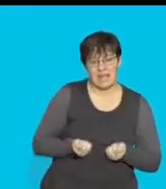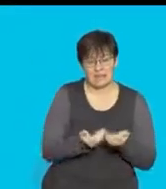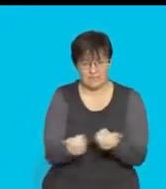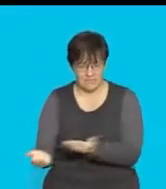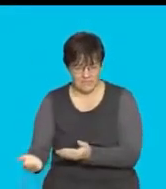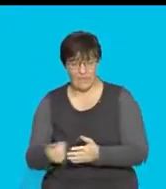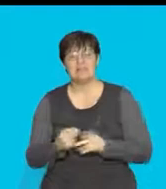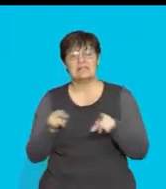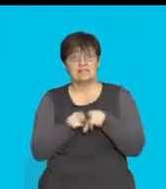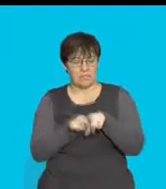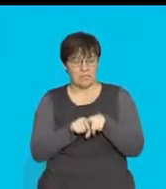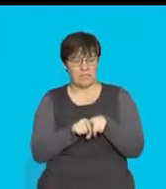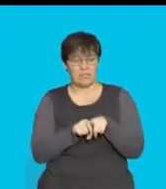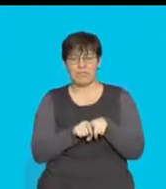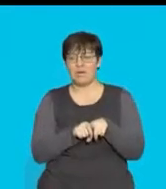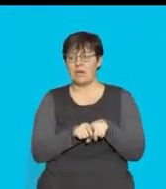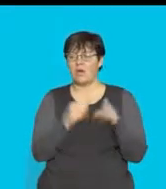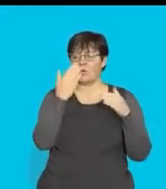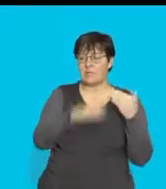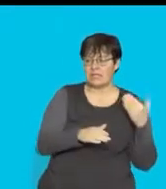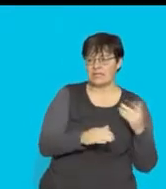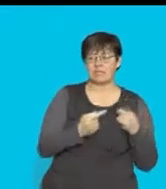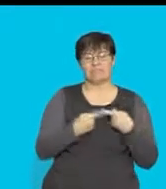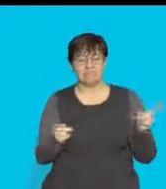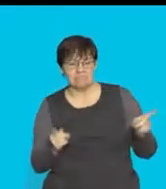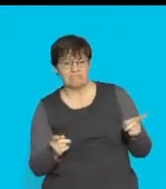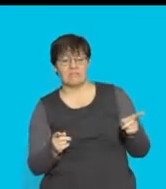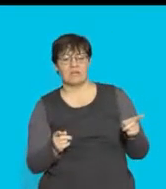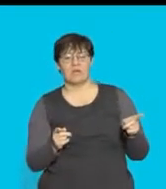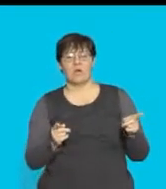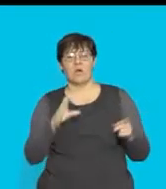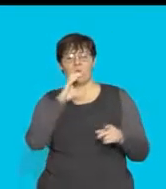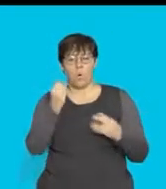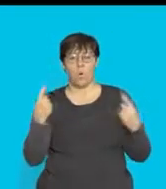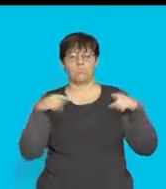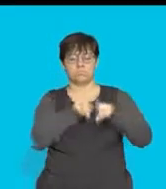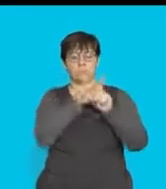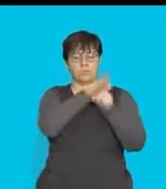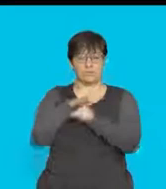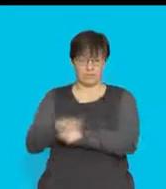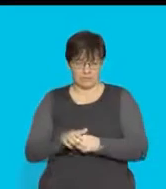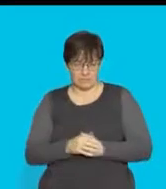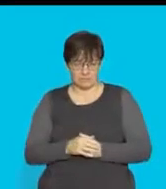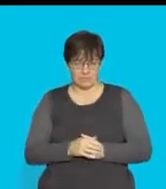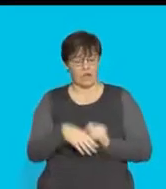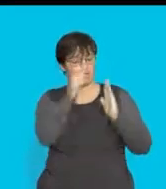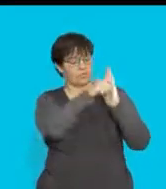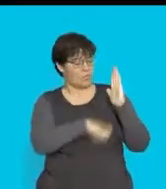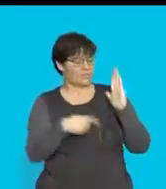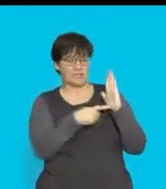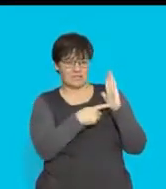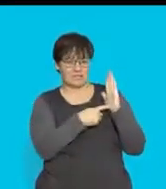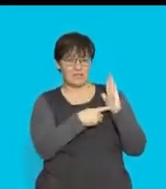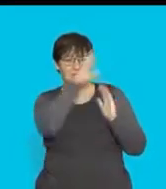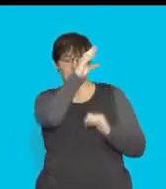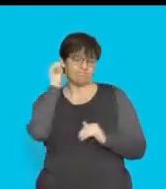will discuss the difference between complete, incomplete, and codominance. So as we look at the terms, it's important